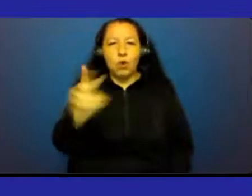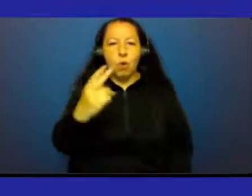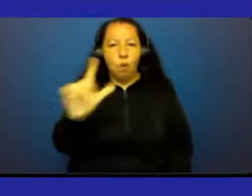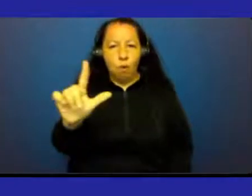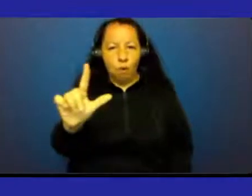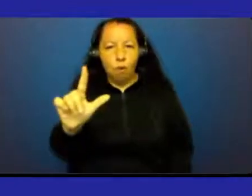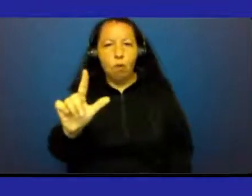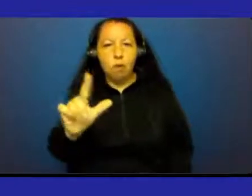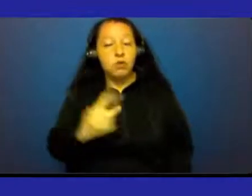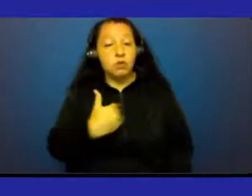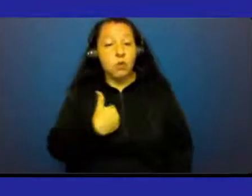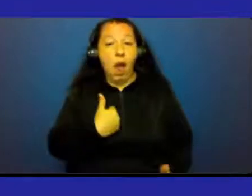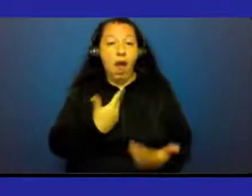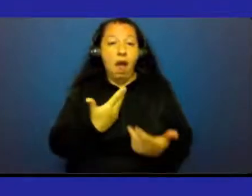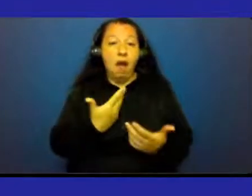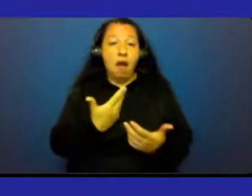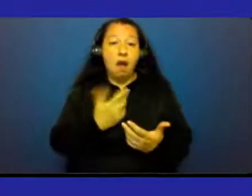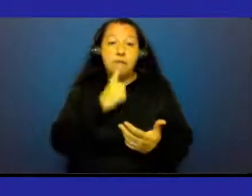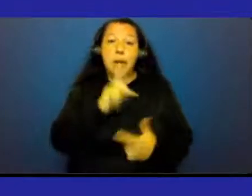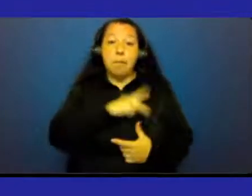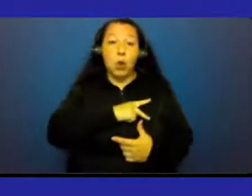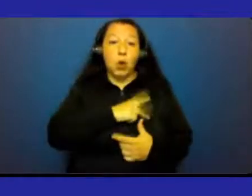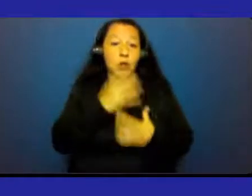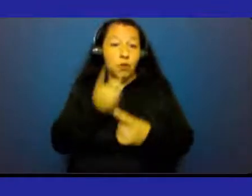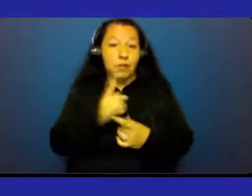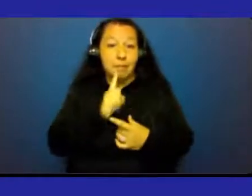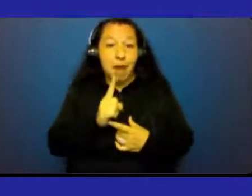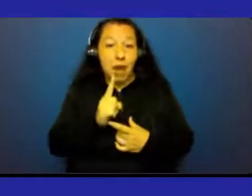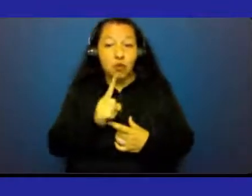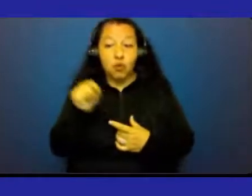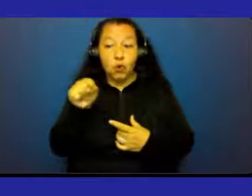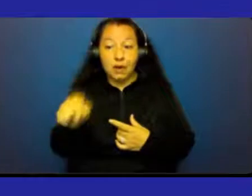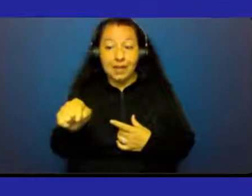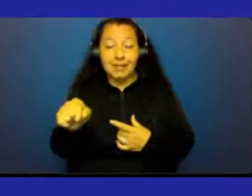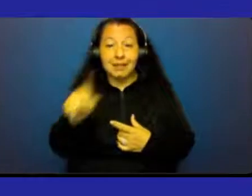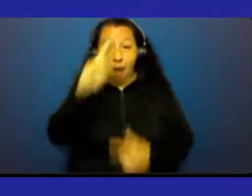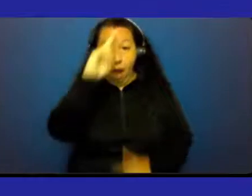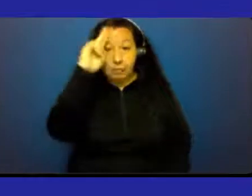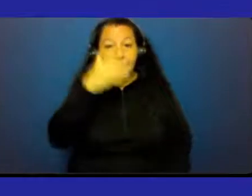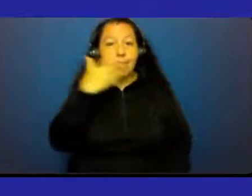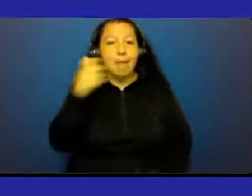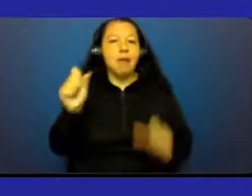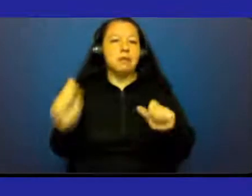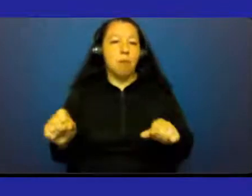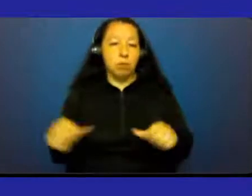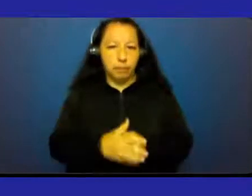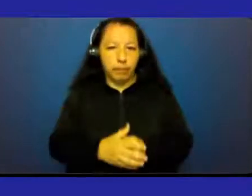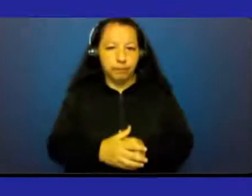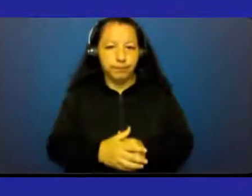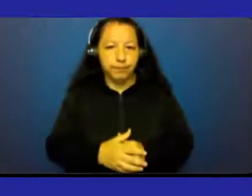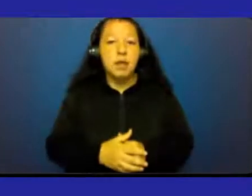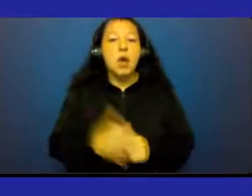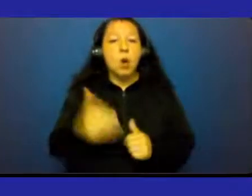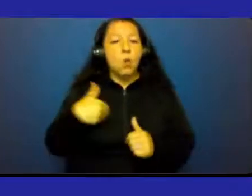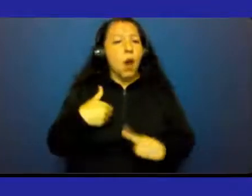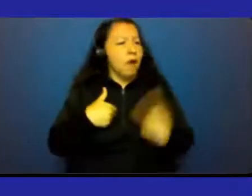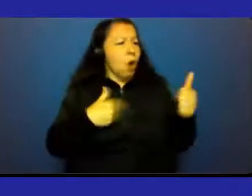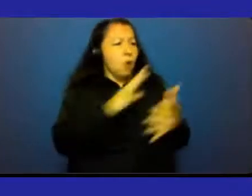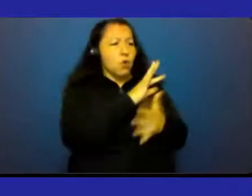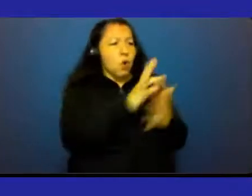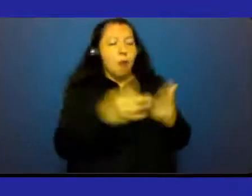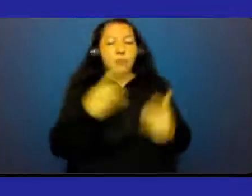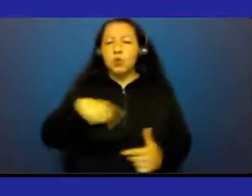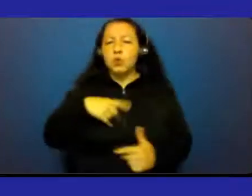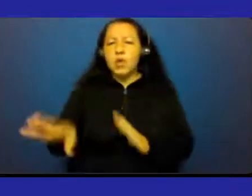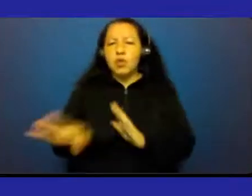is the best that it can be. And although we have other options for healthcare, we choose Woodhull Hospital to